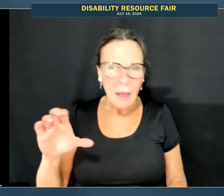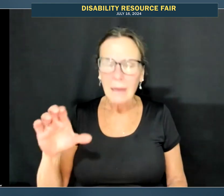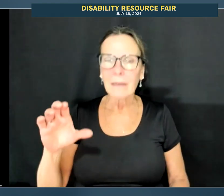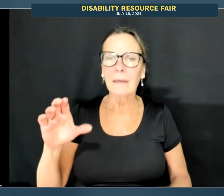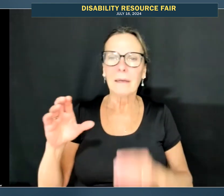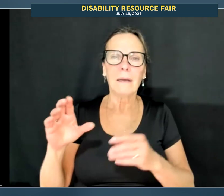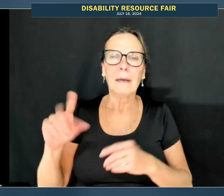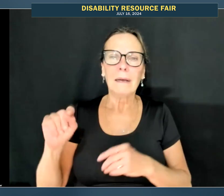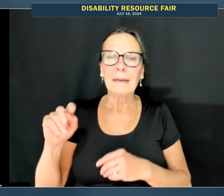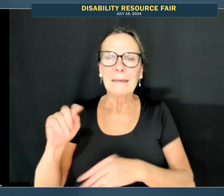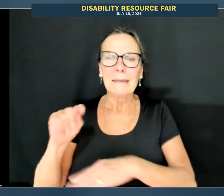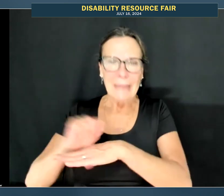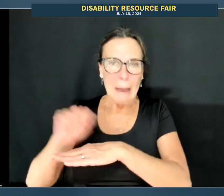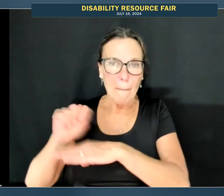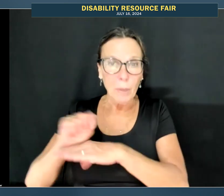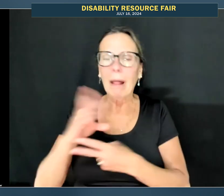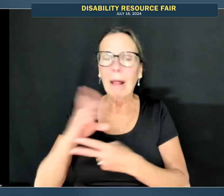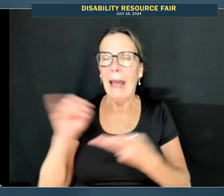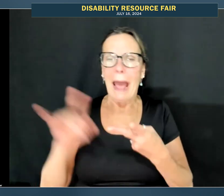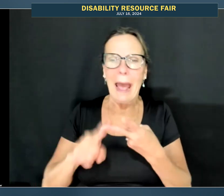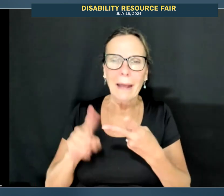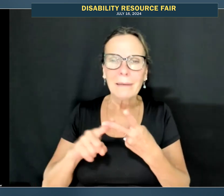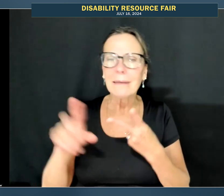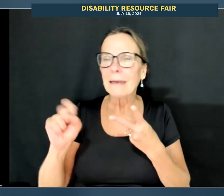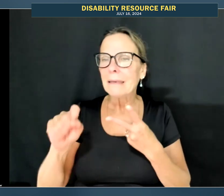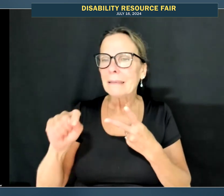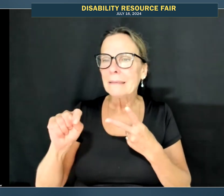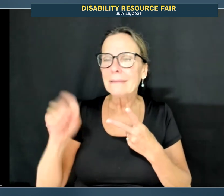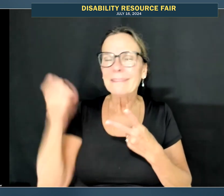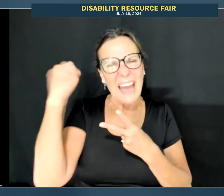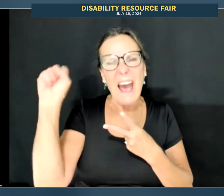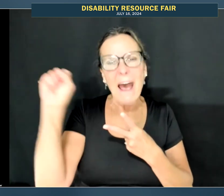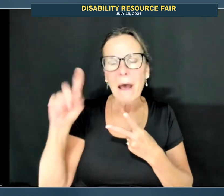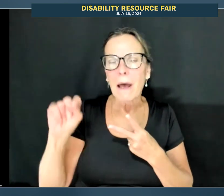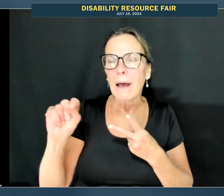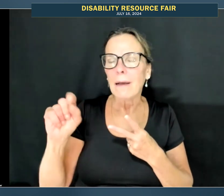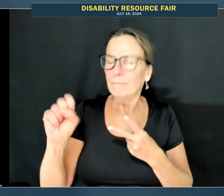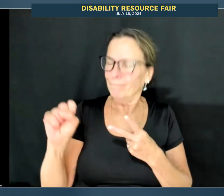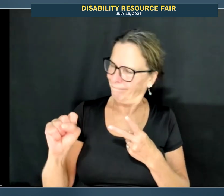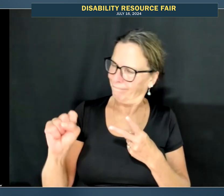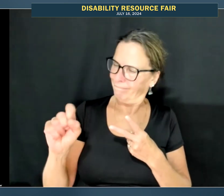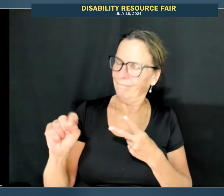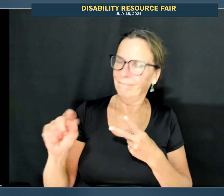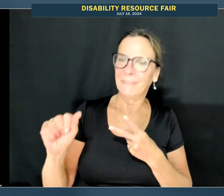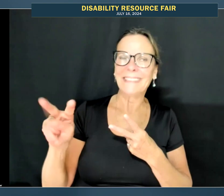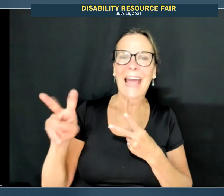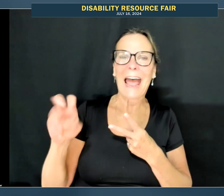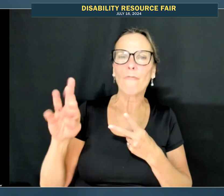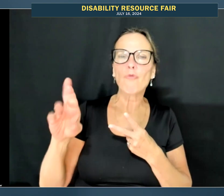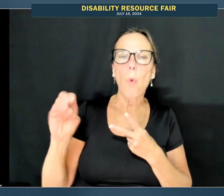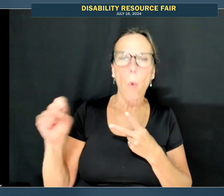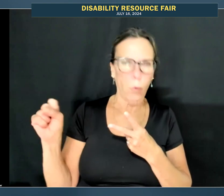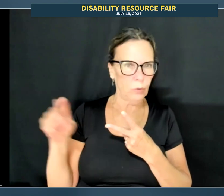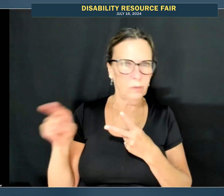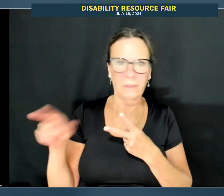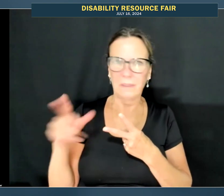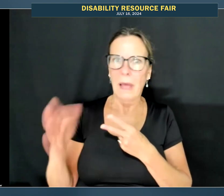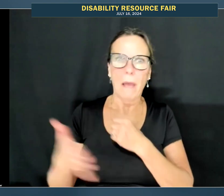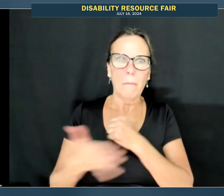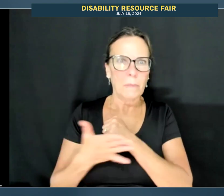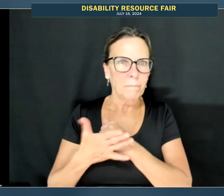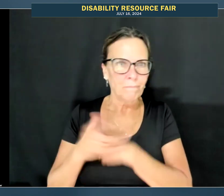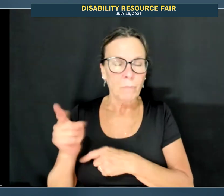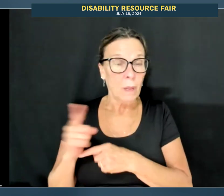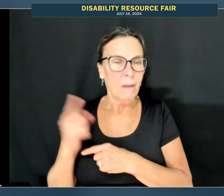presenting right after me, but Stavros, we refer people to Stavros all the time. The one thing we don't handle in